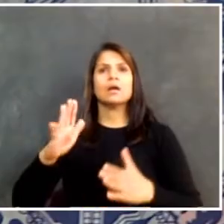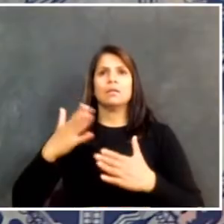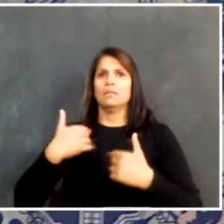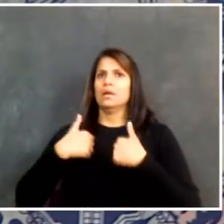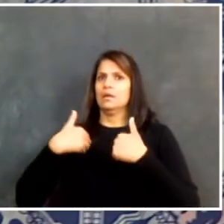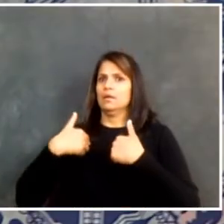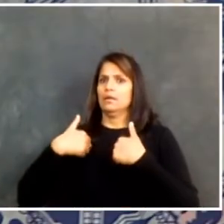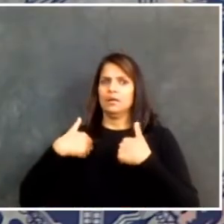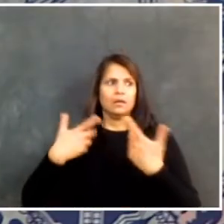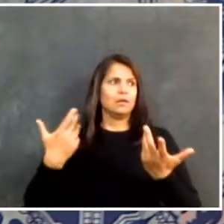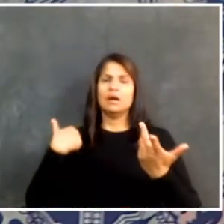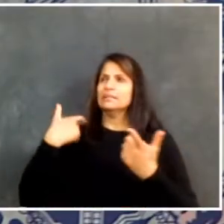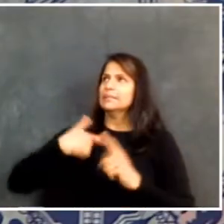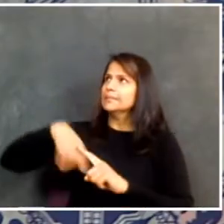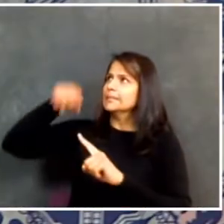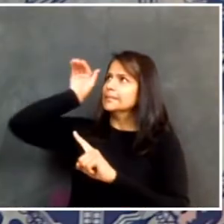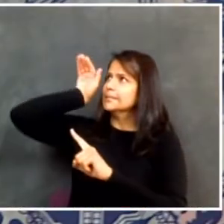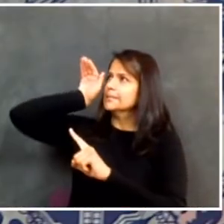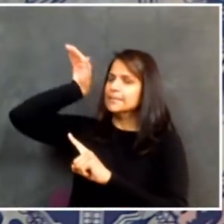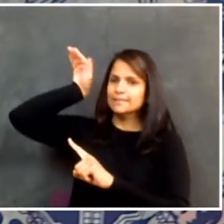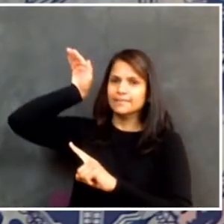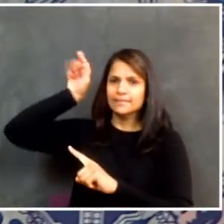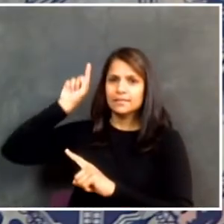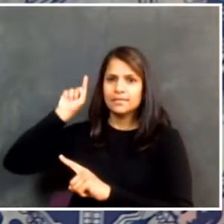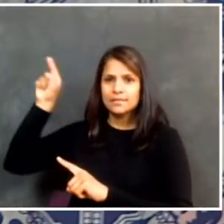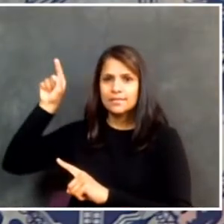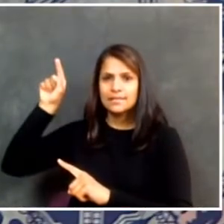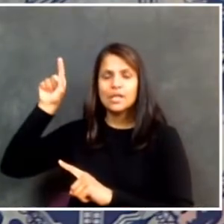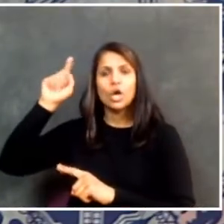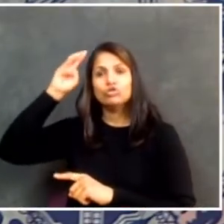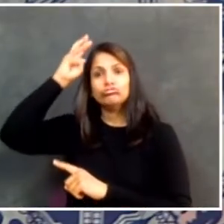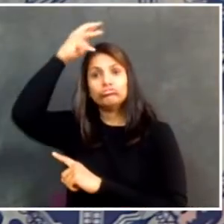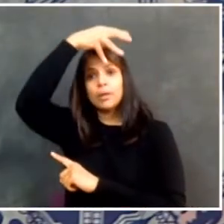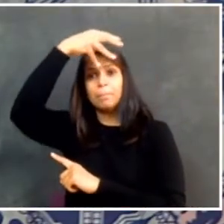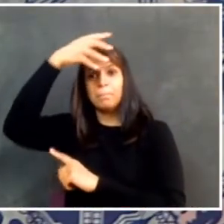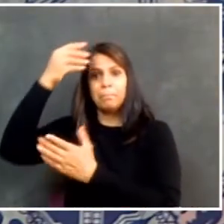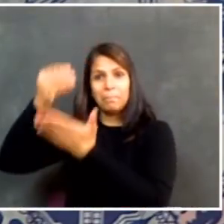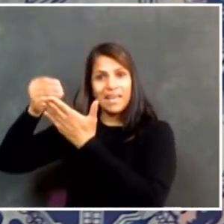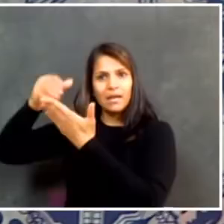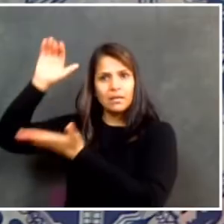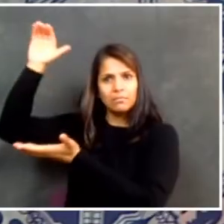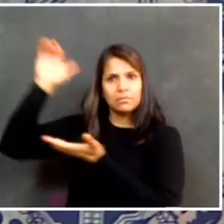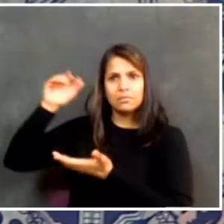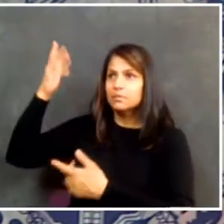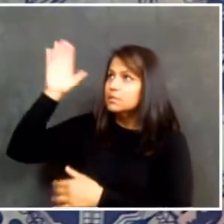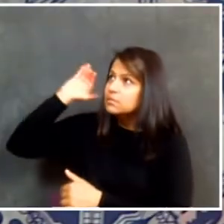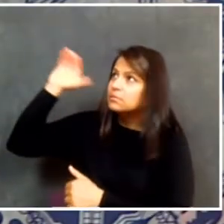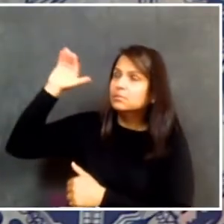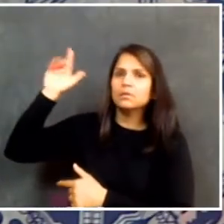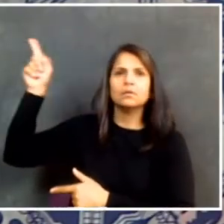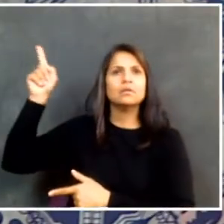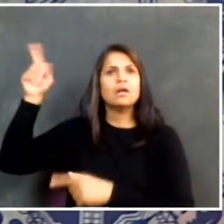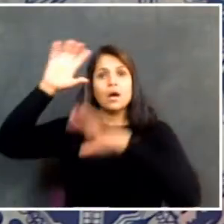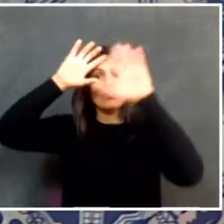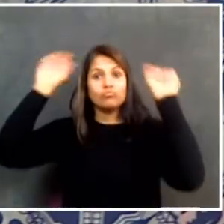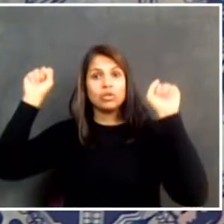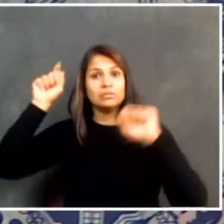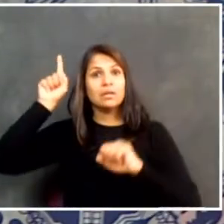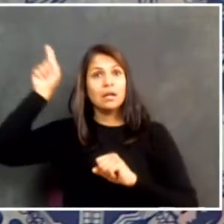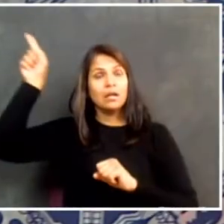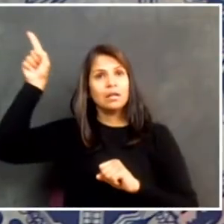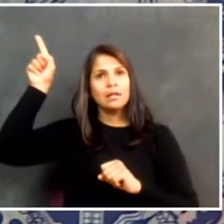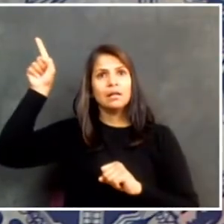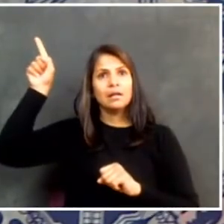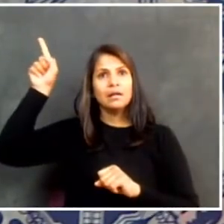dead. Well, it's Donald Trump's time to decide what kind of headline he wants. The stimulus bill is being discussed